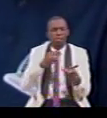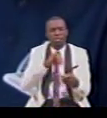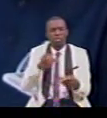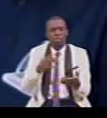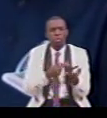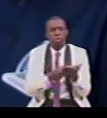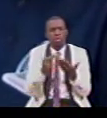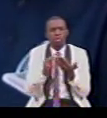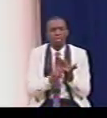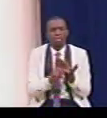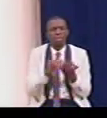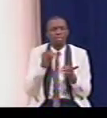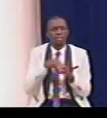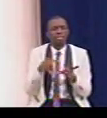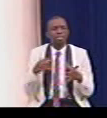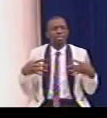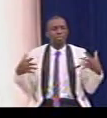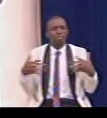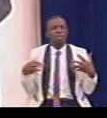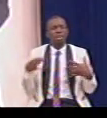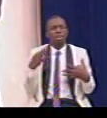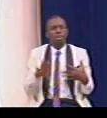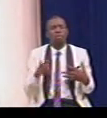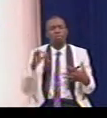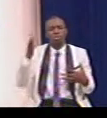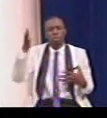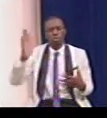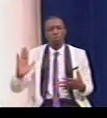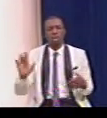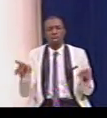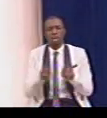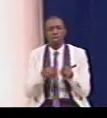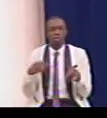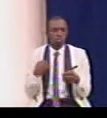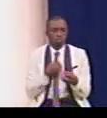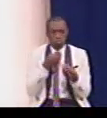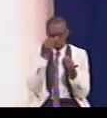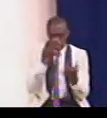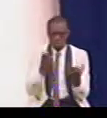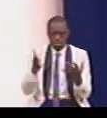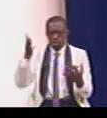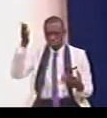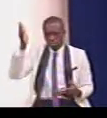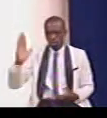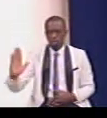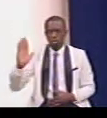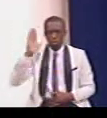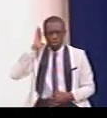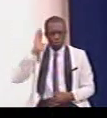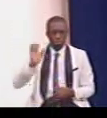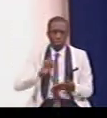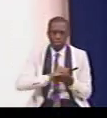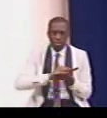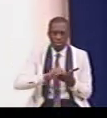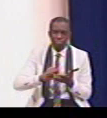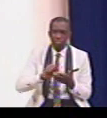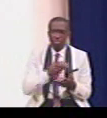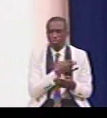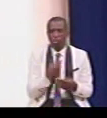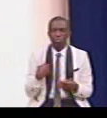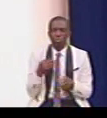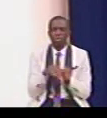himself will sanctify Us in Jesus name number one is there is prayer for our sanctification